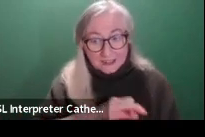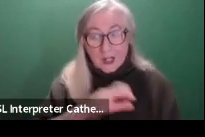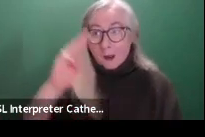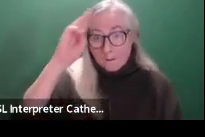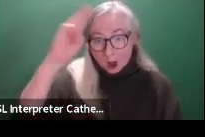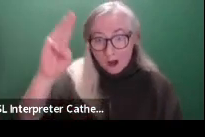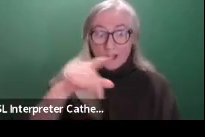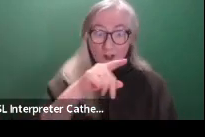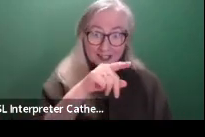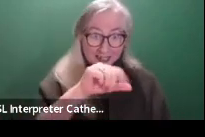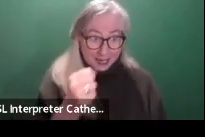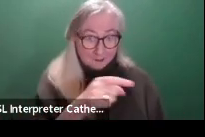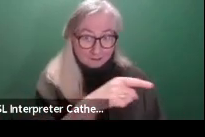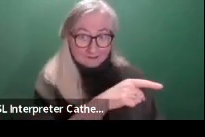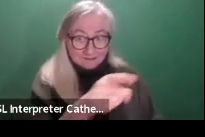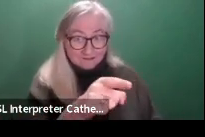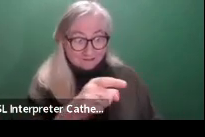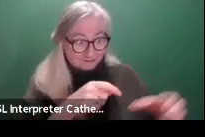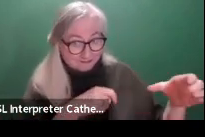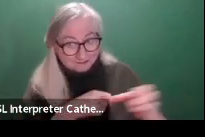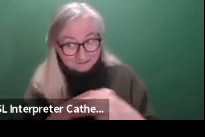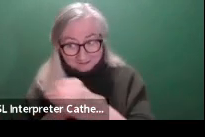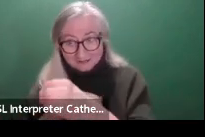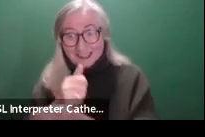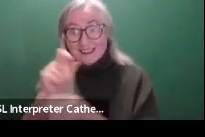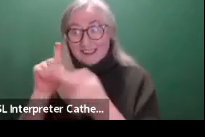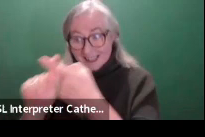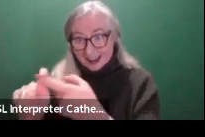the workforce if they can.